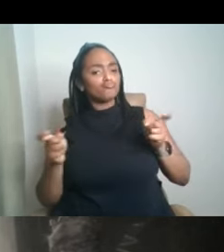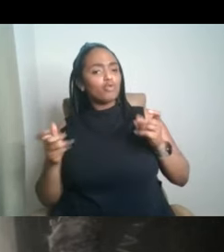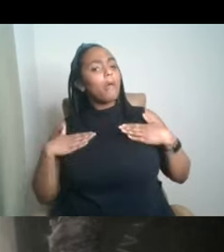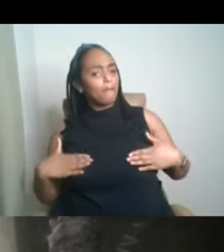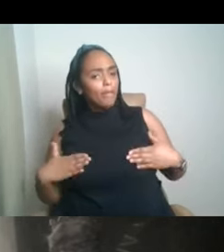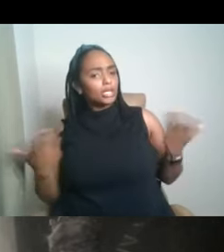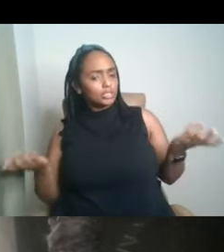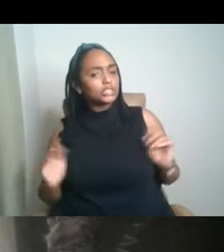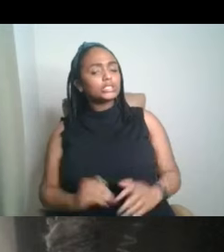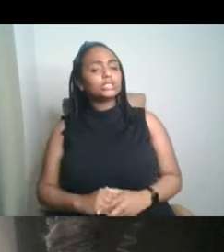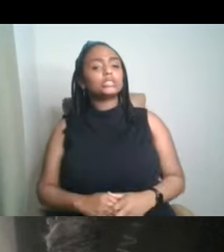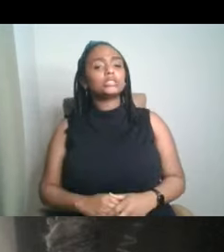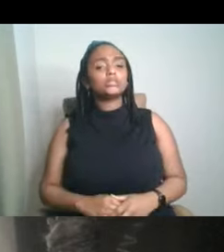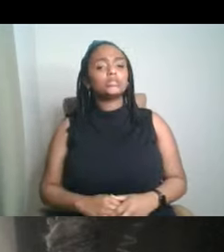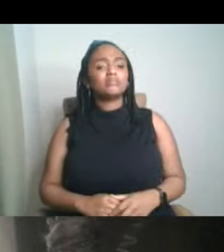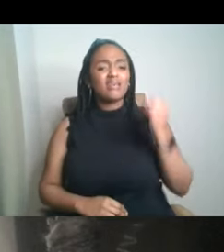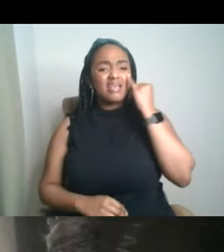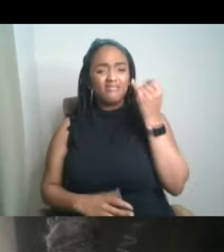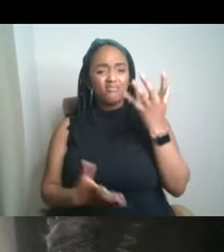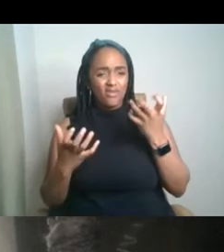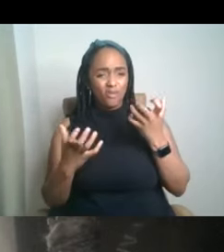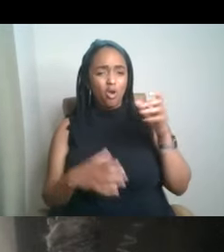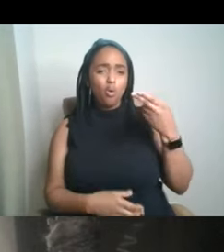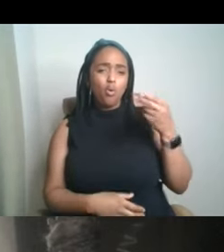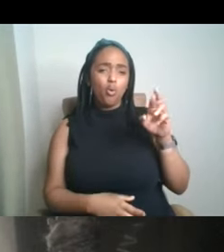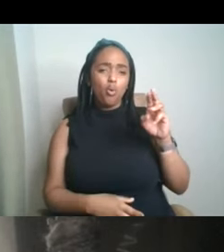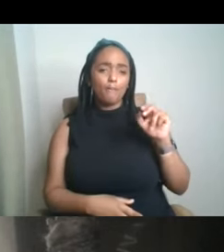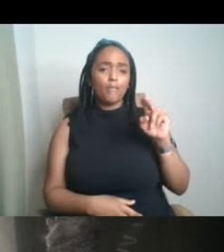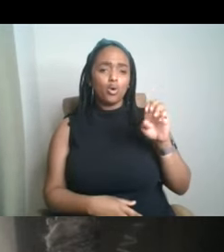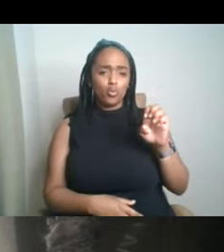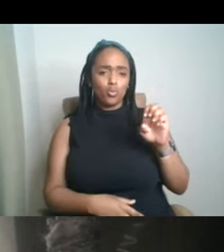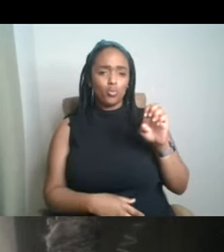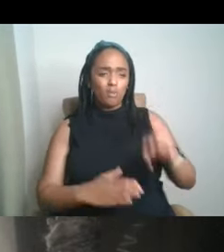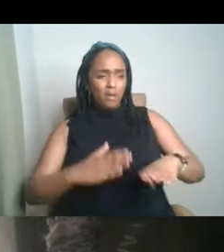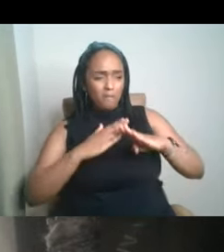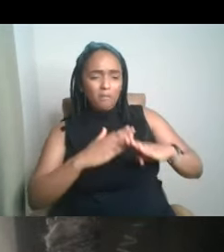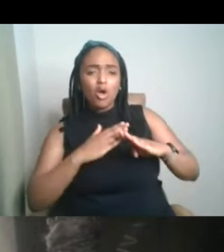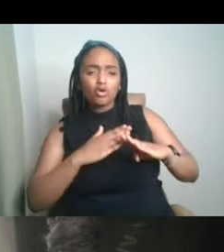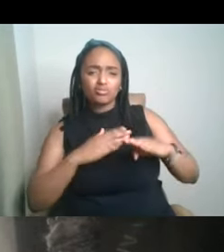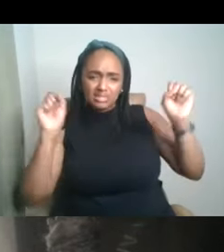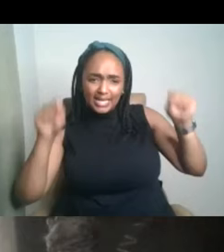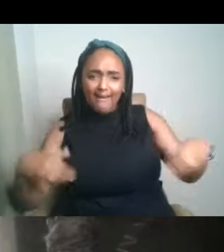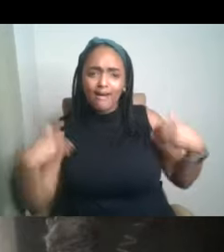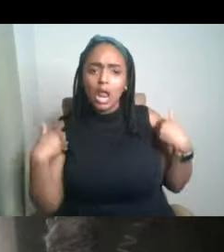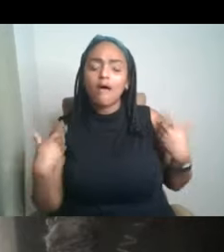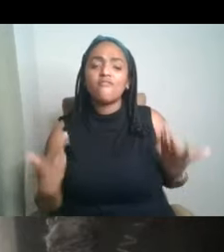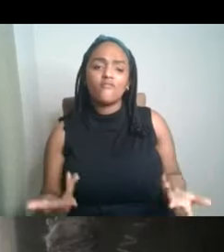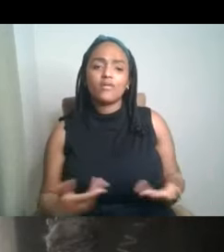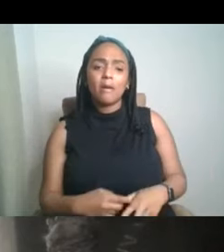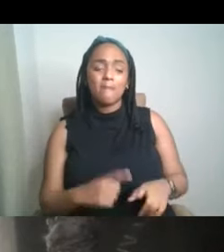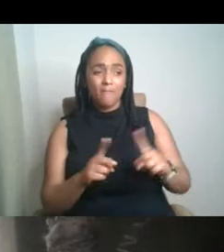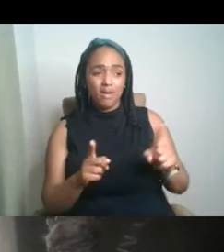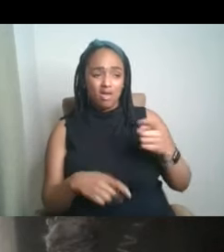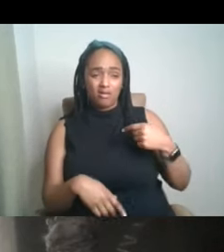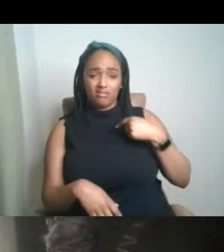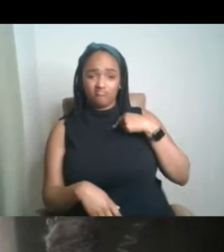to grasp that concept, they should be allowed to do that. And that's how I grew up. Like, I was not allowed to do that. And